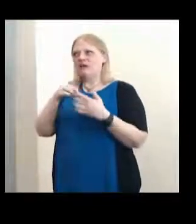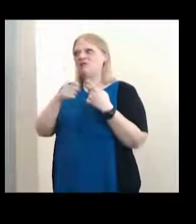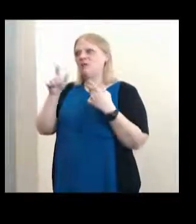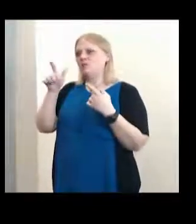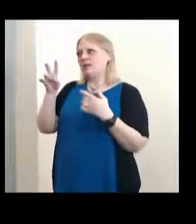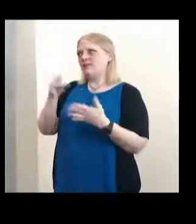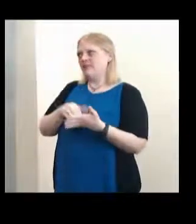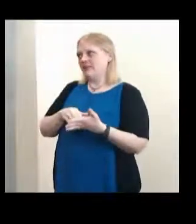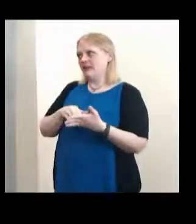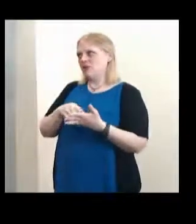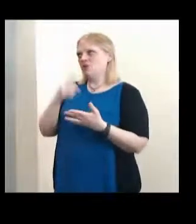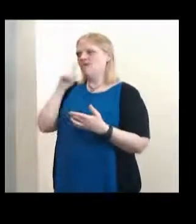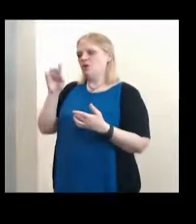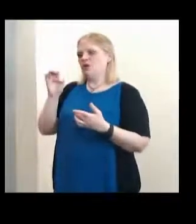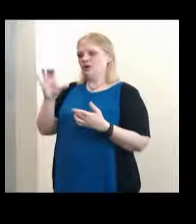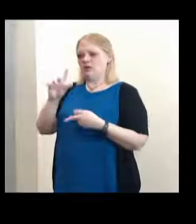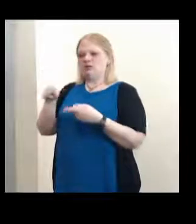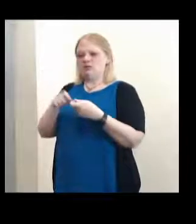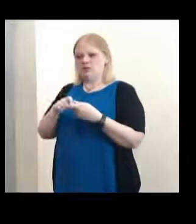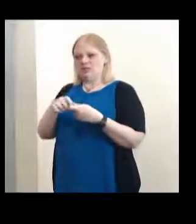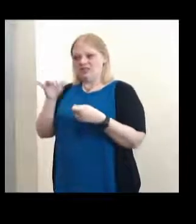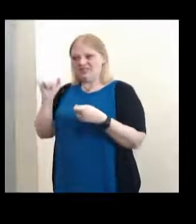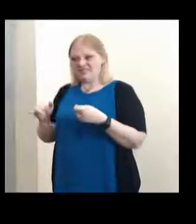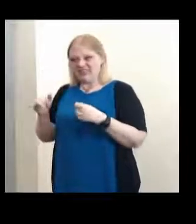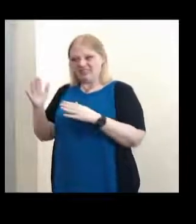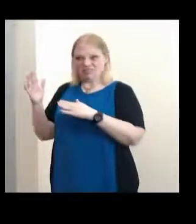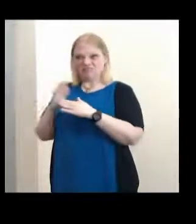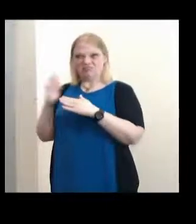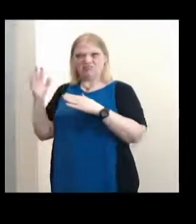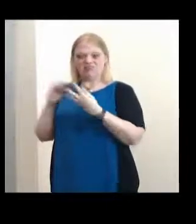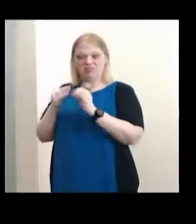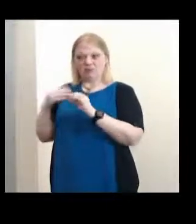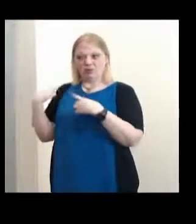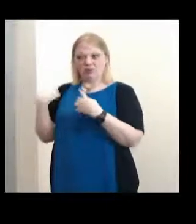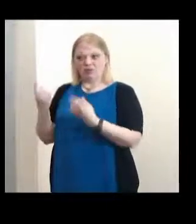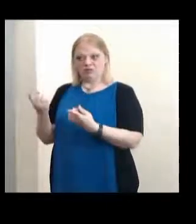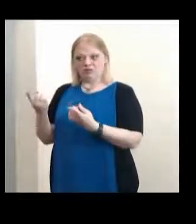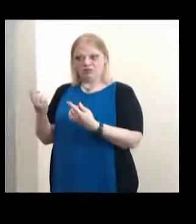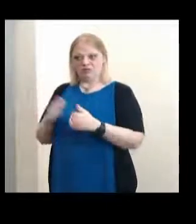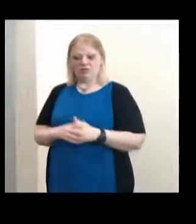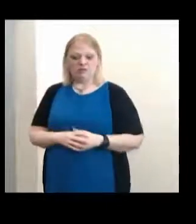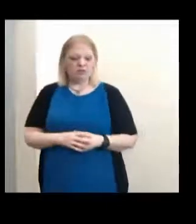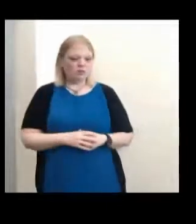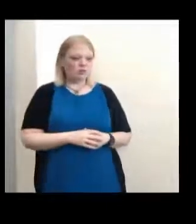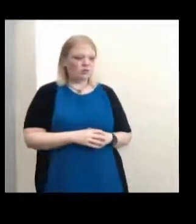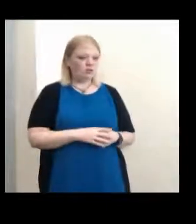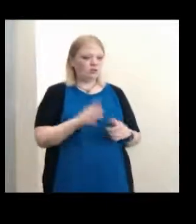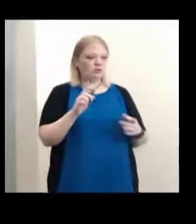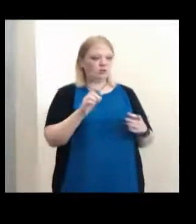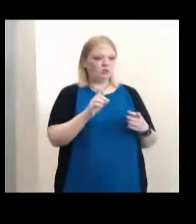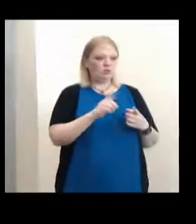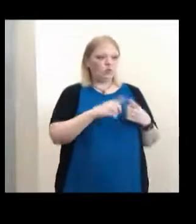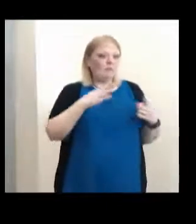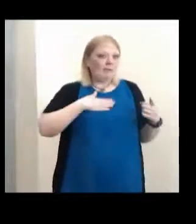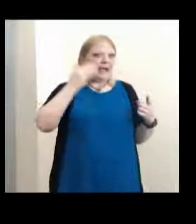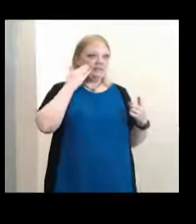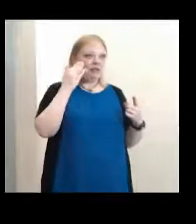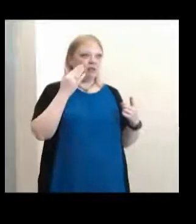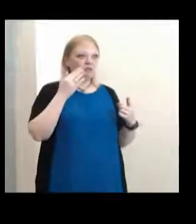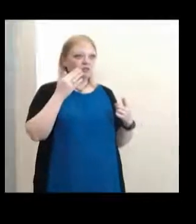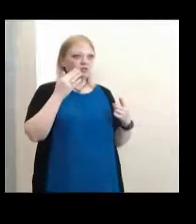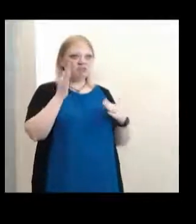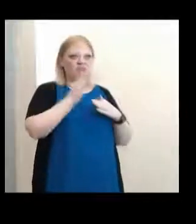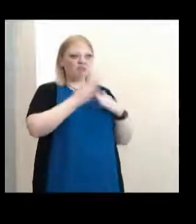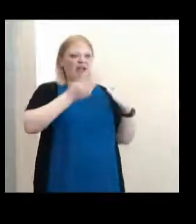27,000 are Erie County. Is that the highest number that Erie County has had? To my knowledge, those are the highest for both.